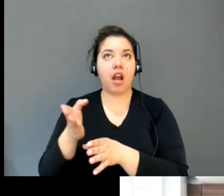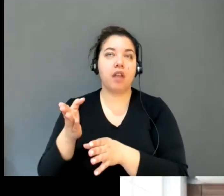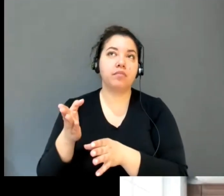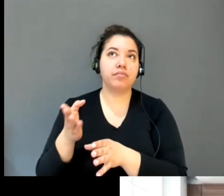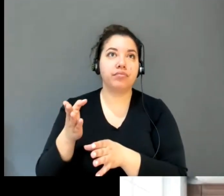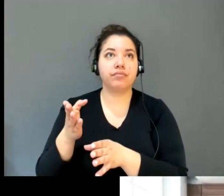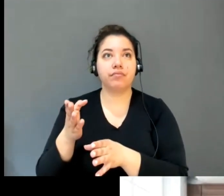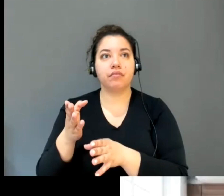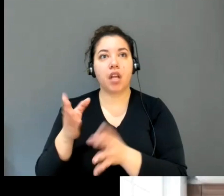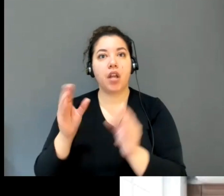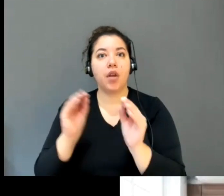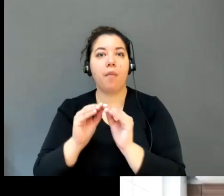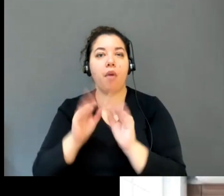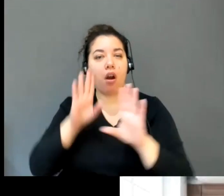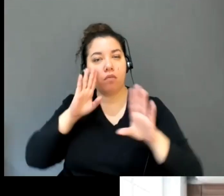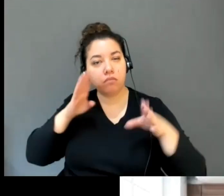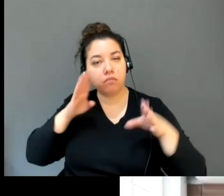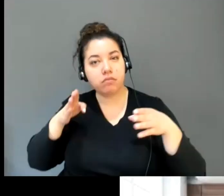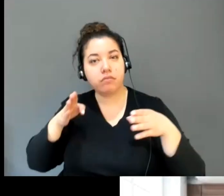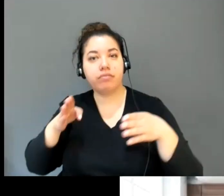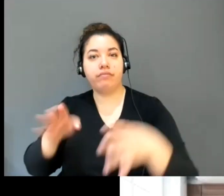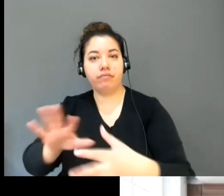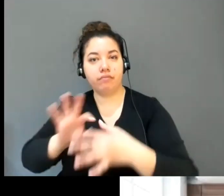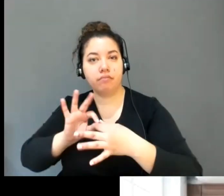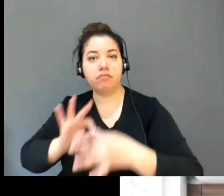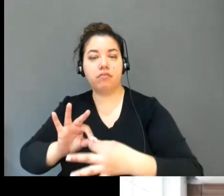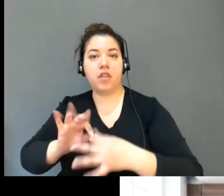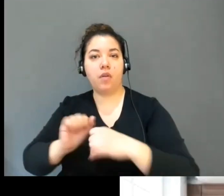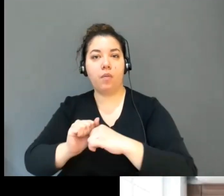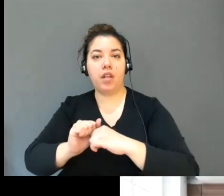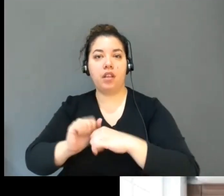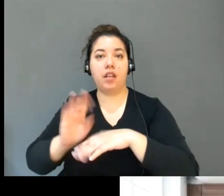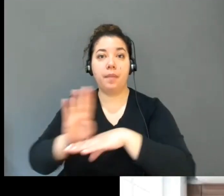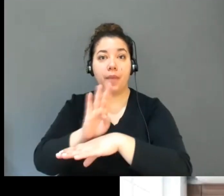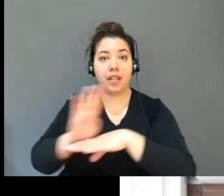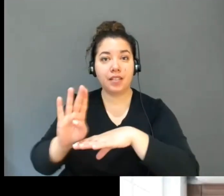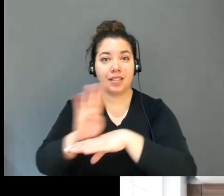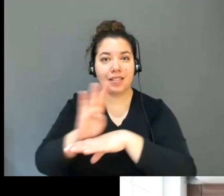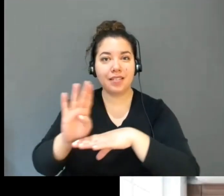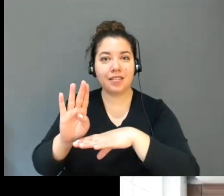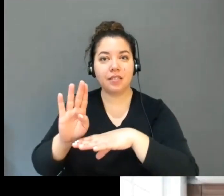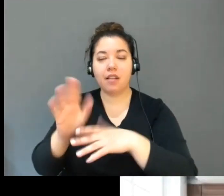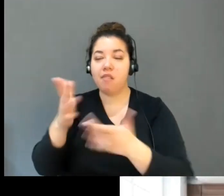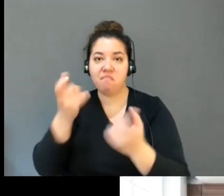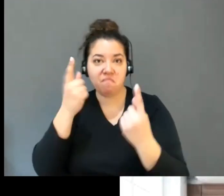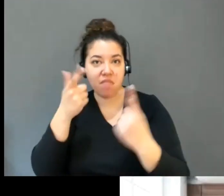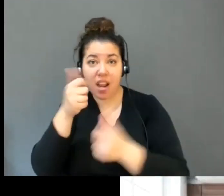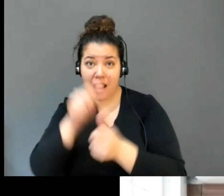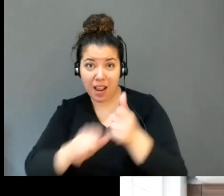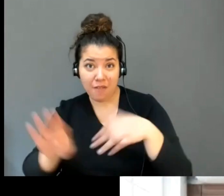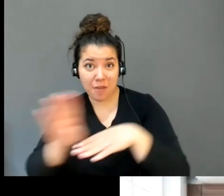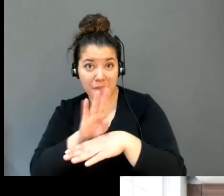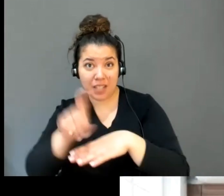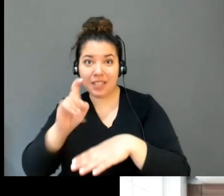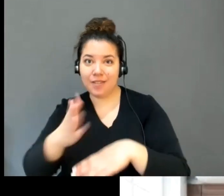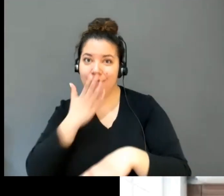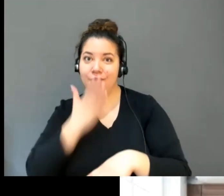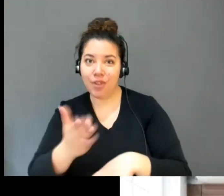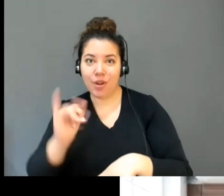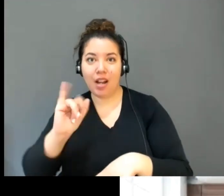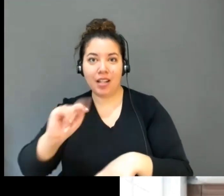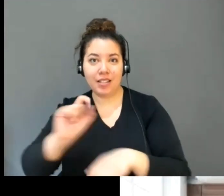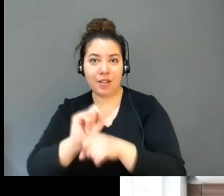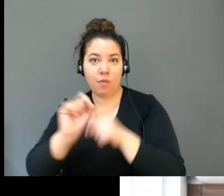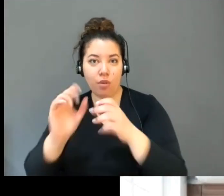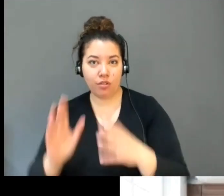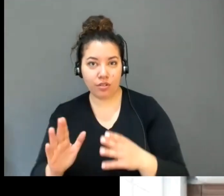to the business. It's more universal in terms of business function. Every business needs great IT people. Not every business